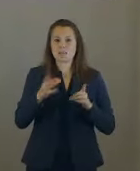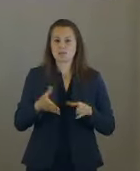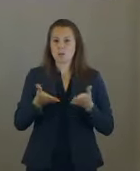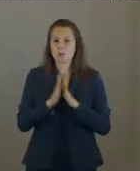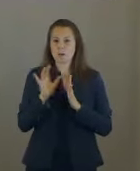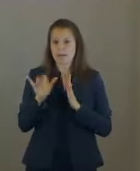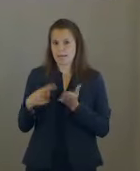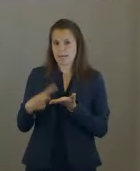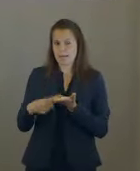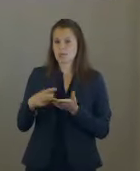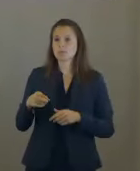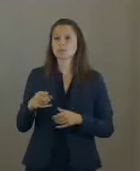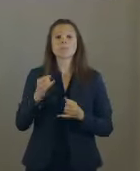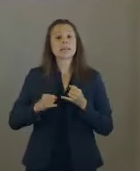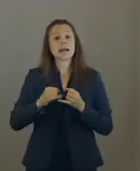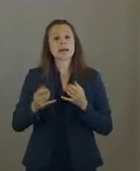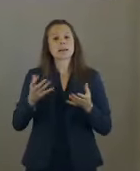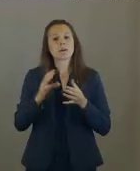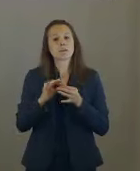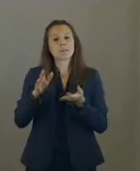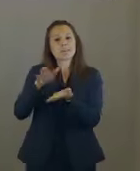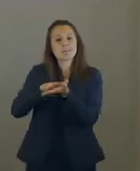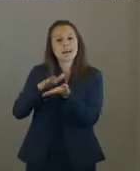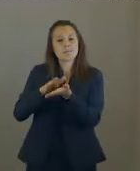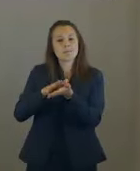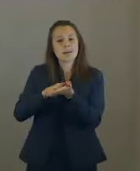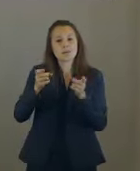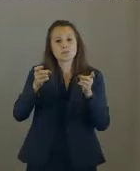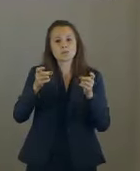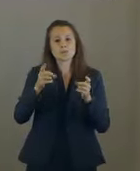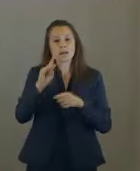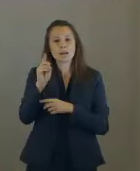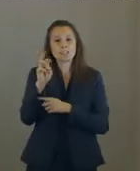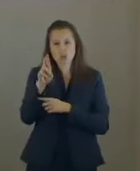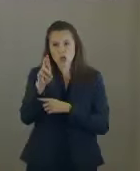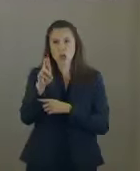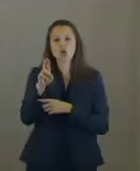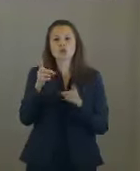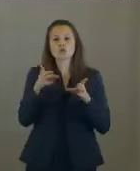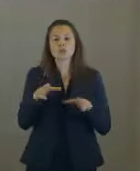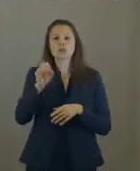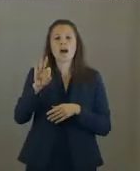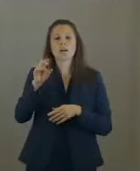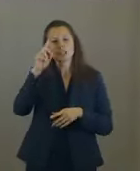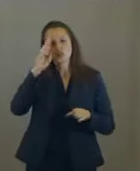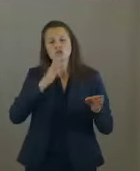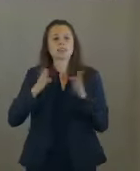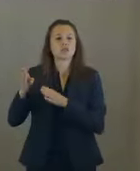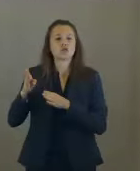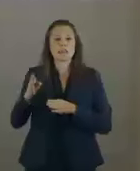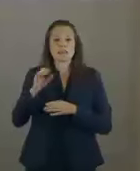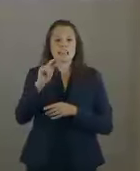Director. Lastly, I want to compliment the department's Director of Strategic Initiatives and